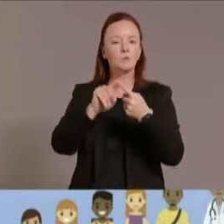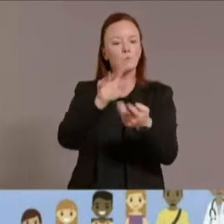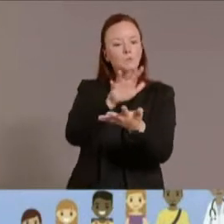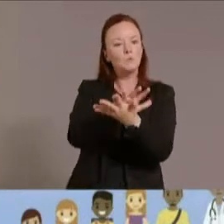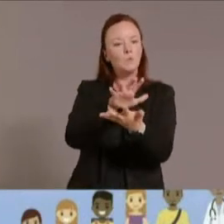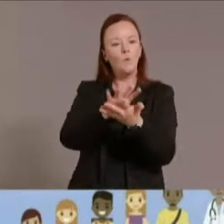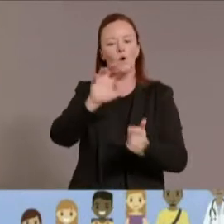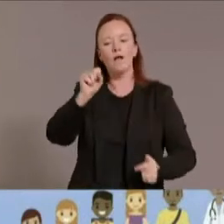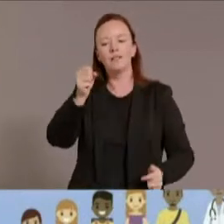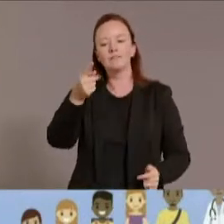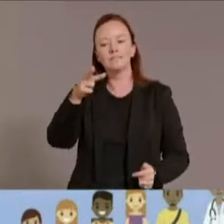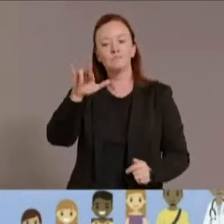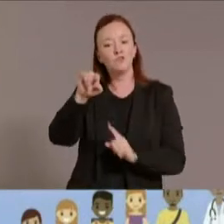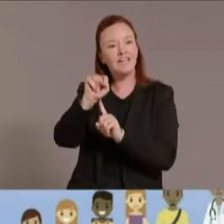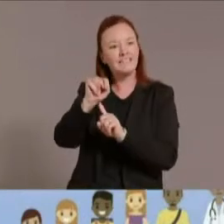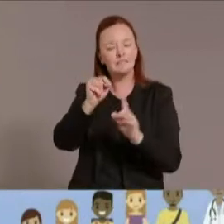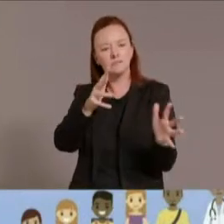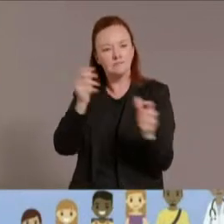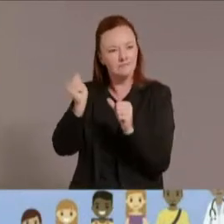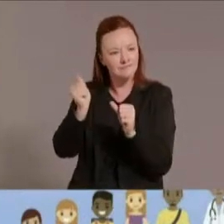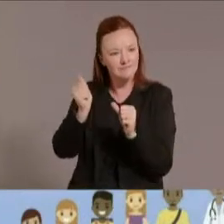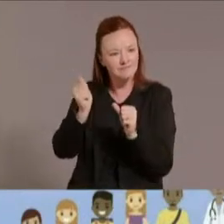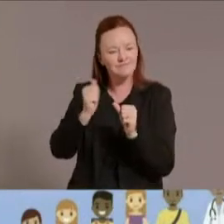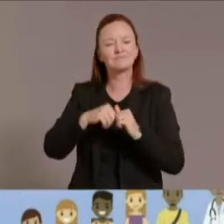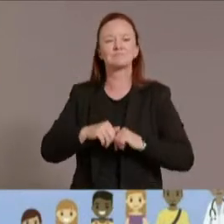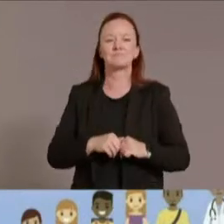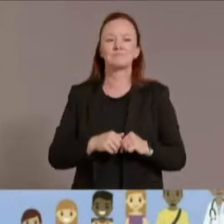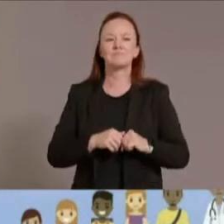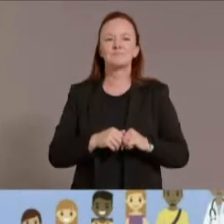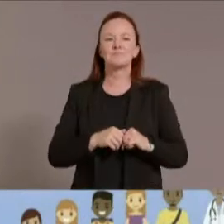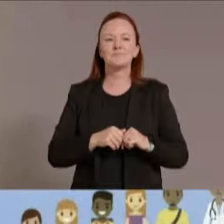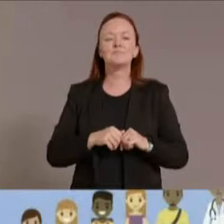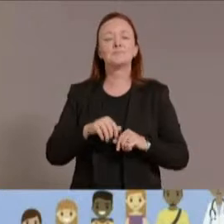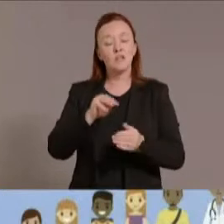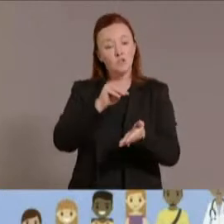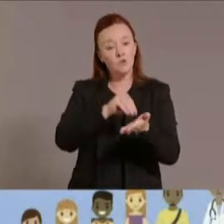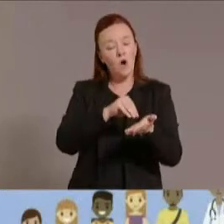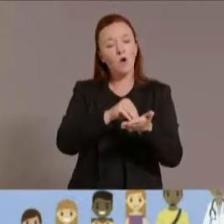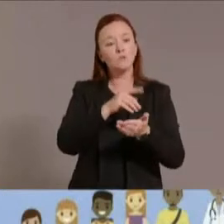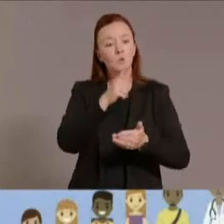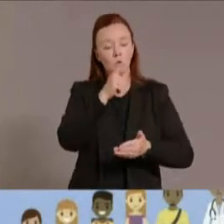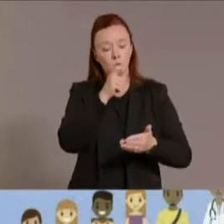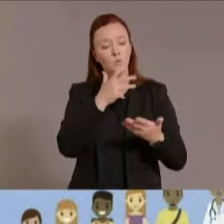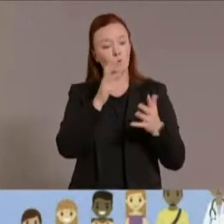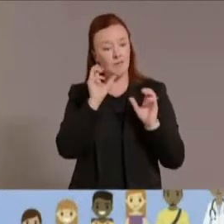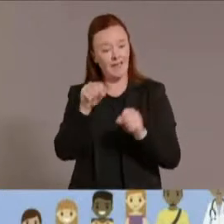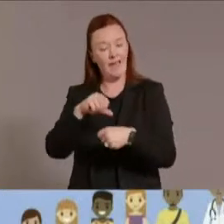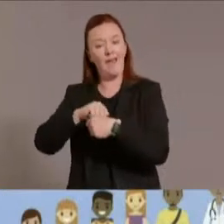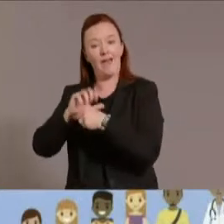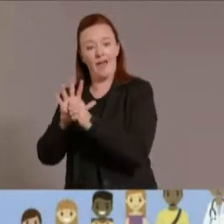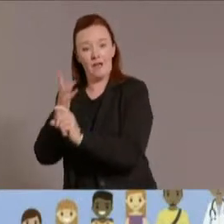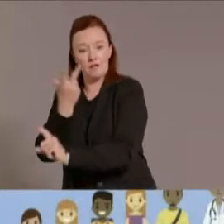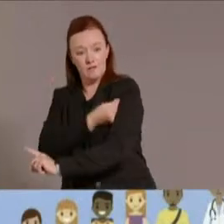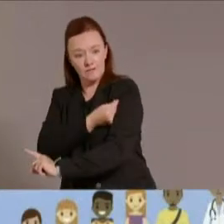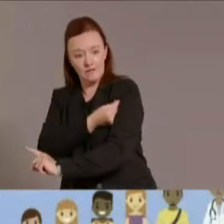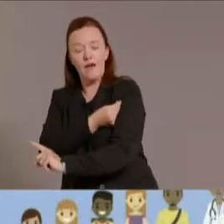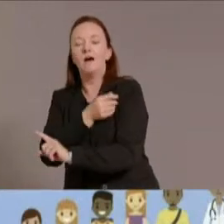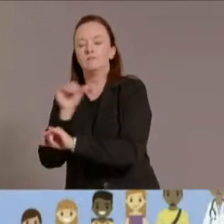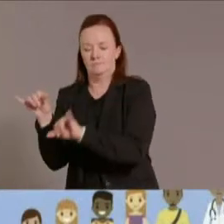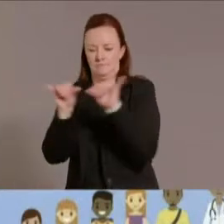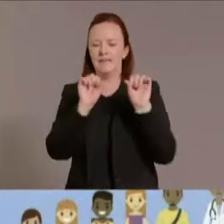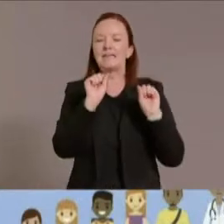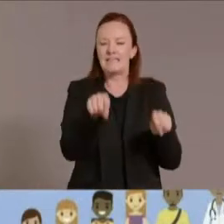738 of the nearly 1,200 onboarded pandemic providers currently indicate that they have the ability to serve